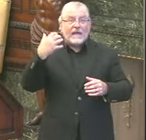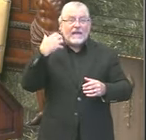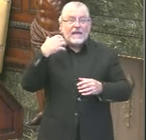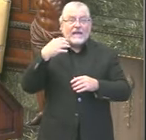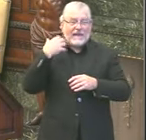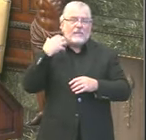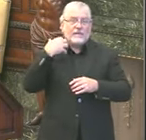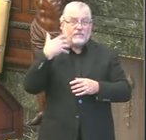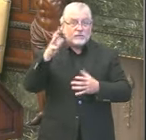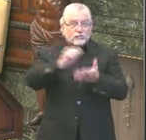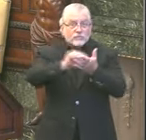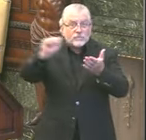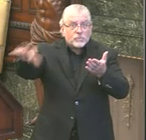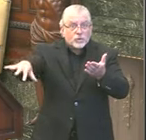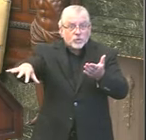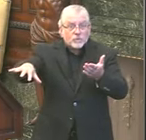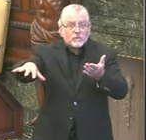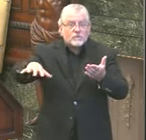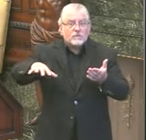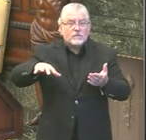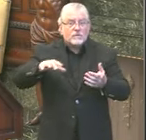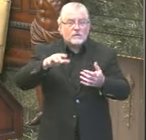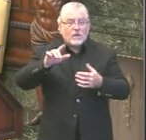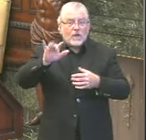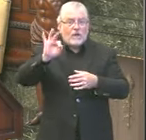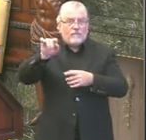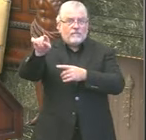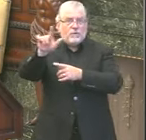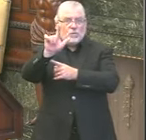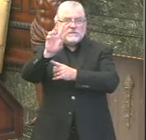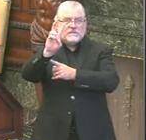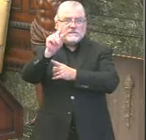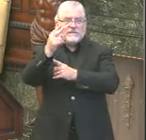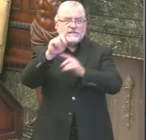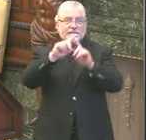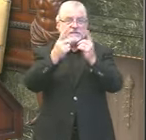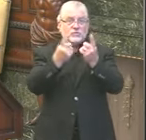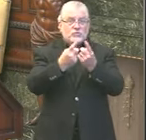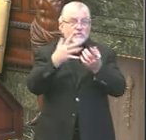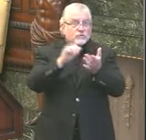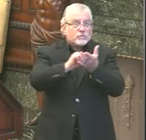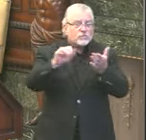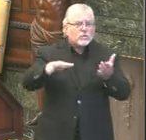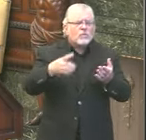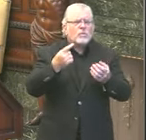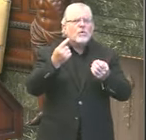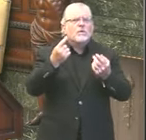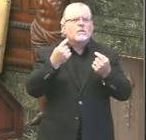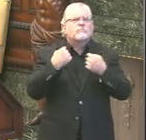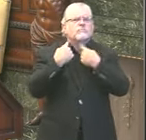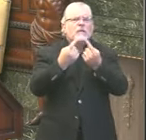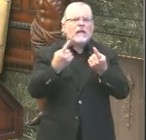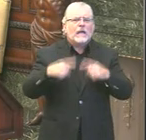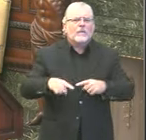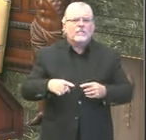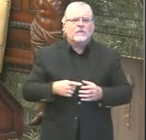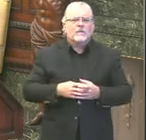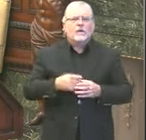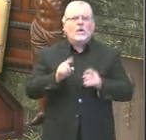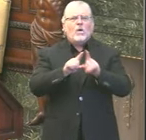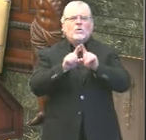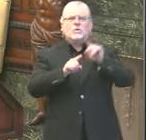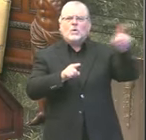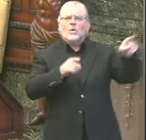the 26th district where things went wrong, kind of with the Fishtown group? That was a decision made by the police